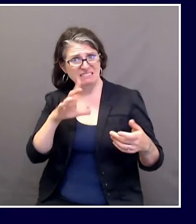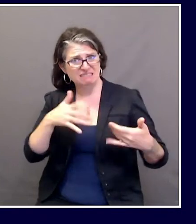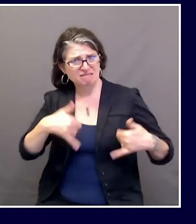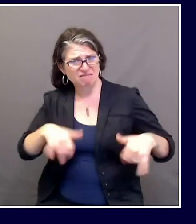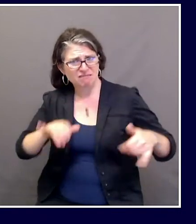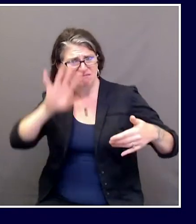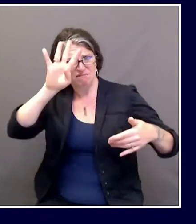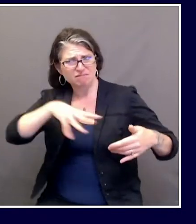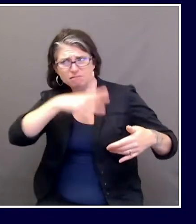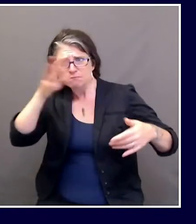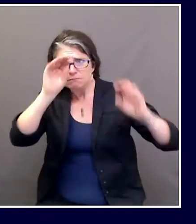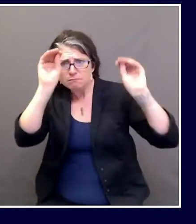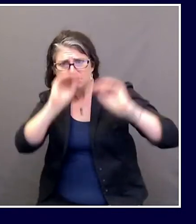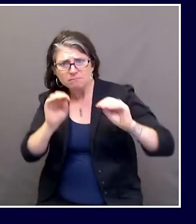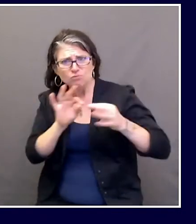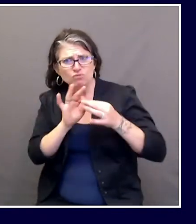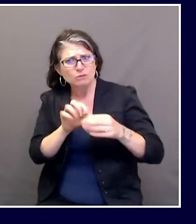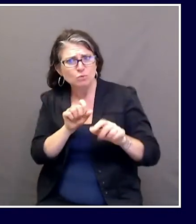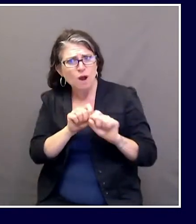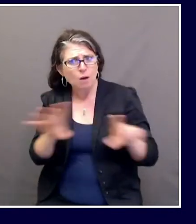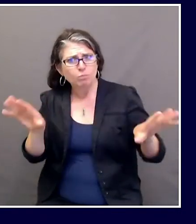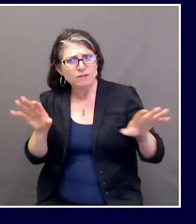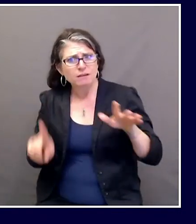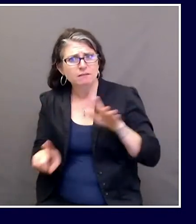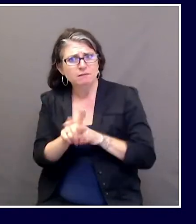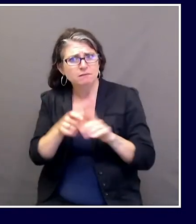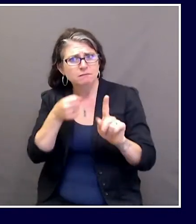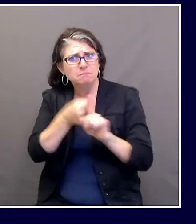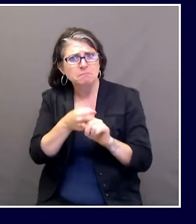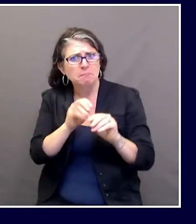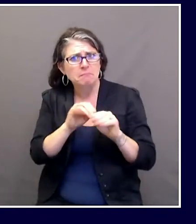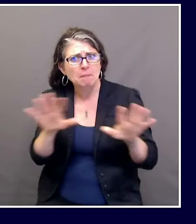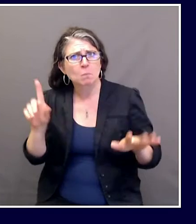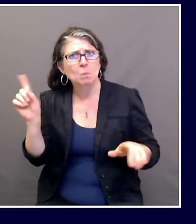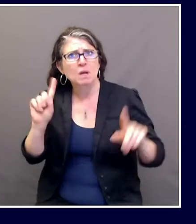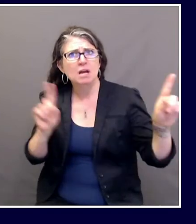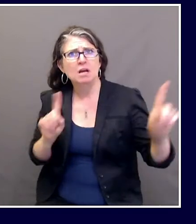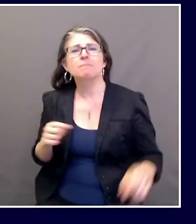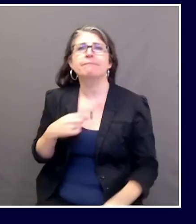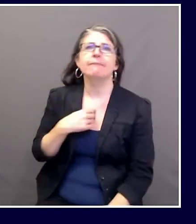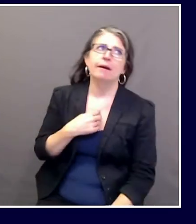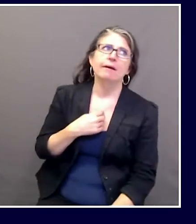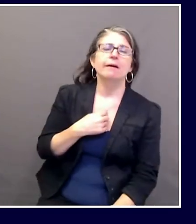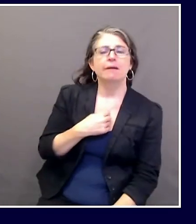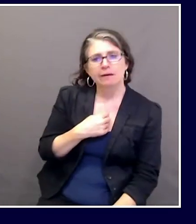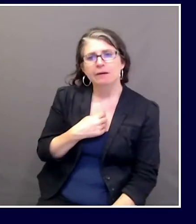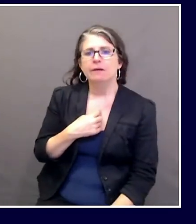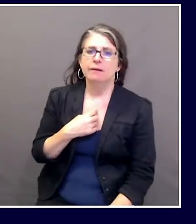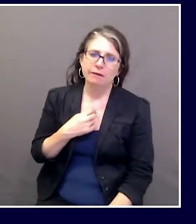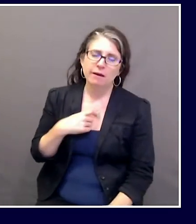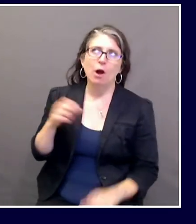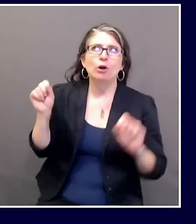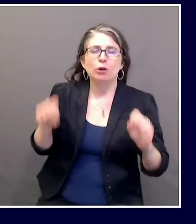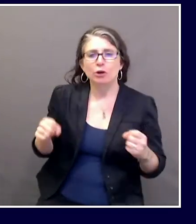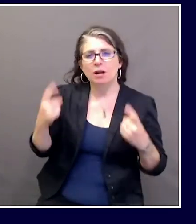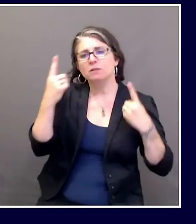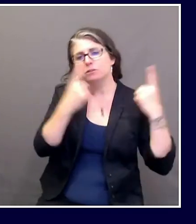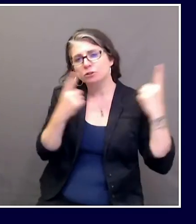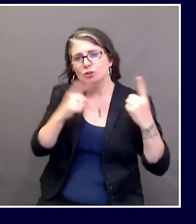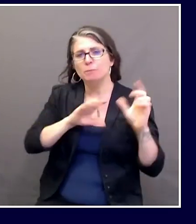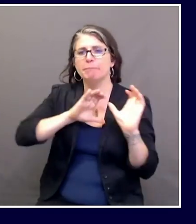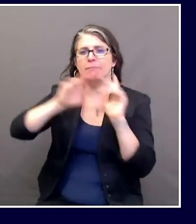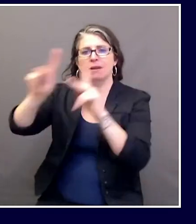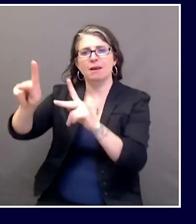It's something that we can consider. Thankfully, one of the benefits of not having as many